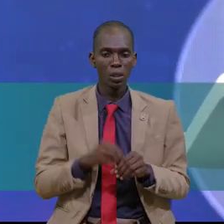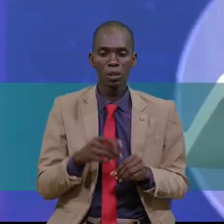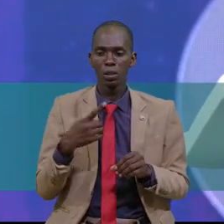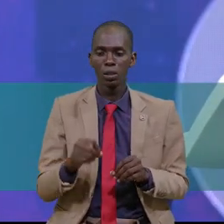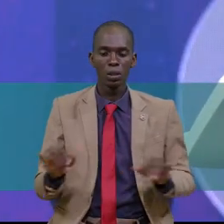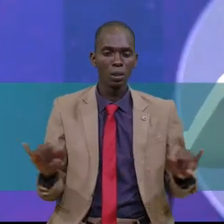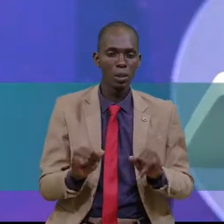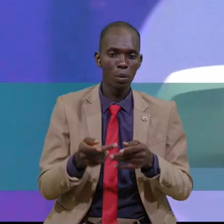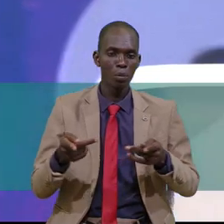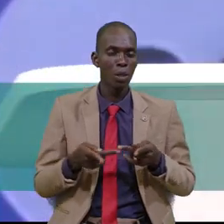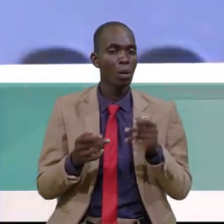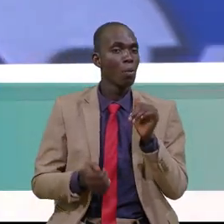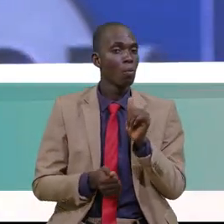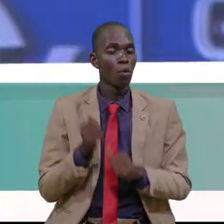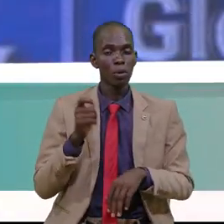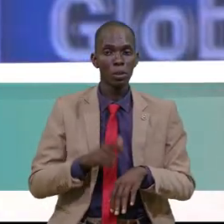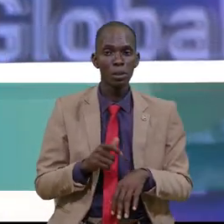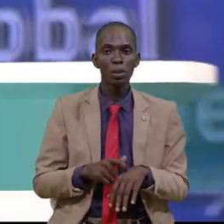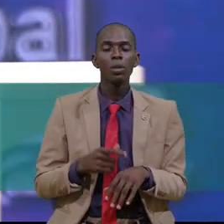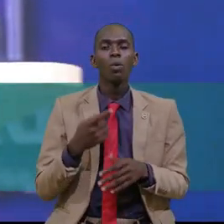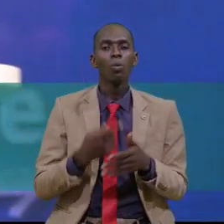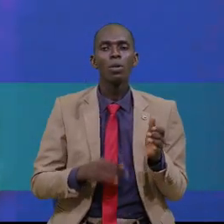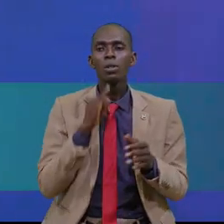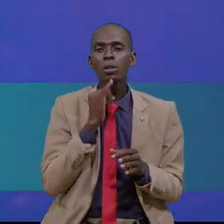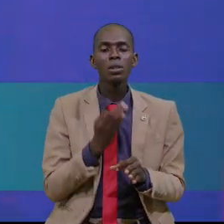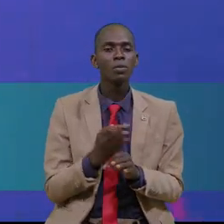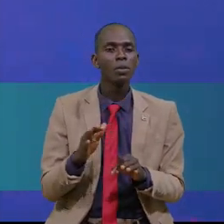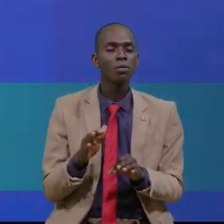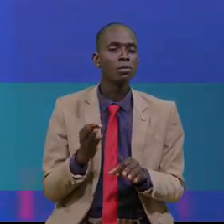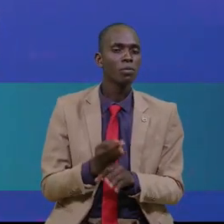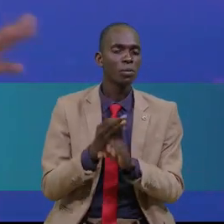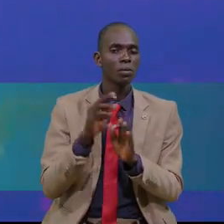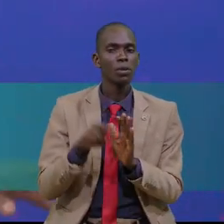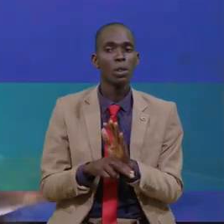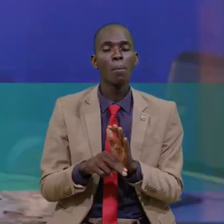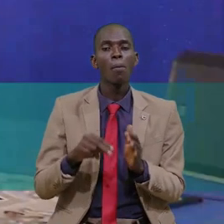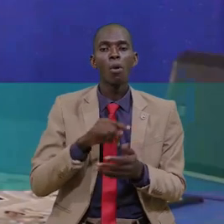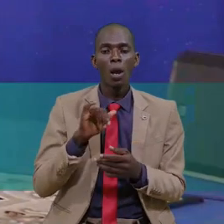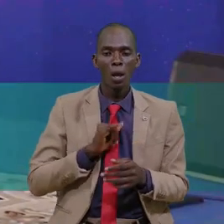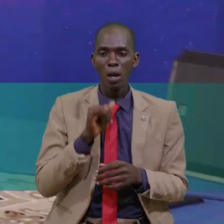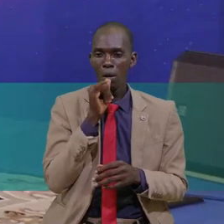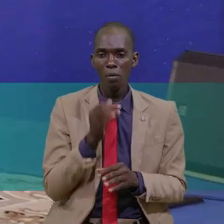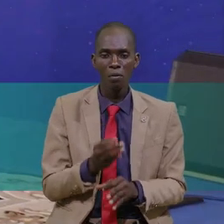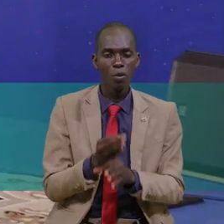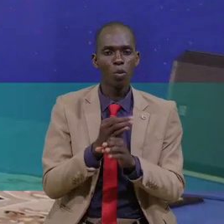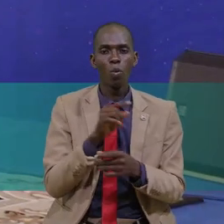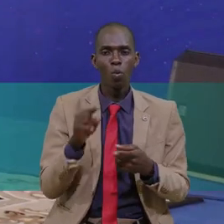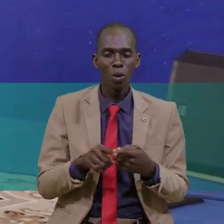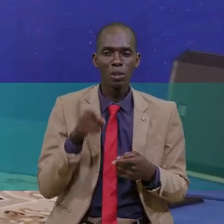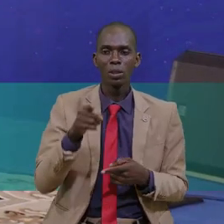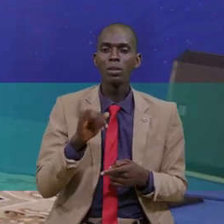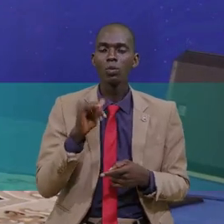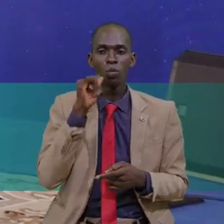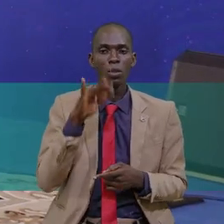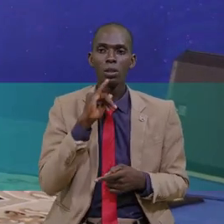What's faithfulness? My faithfulness is that when she's absent, when she's, there's no way she can hear of